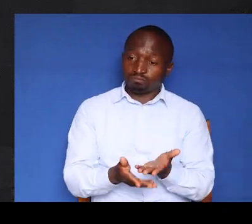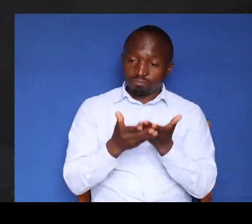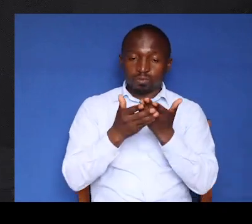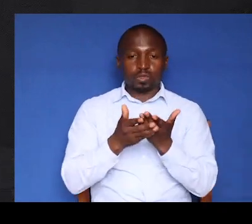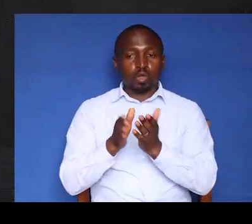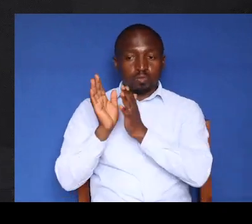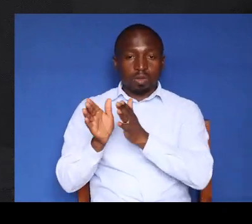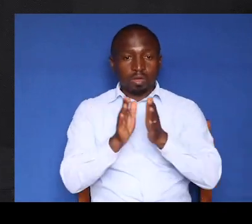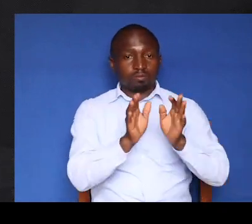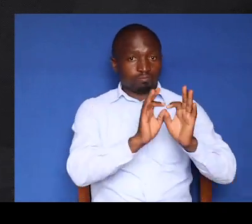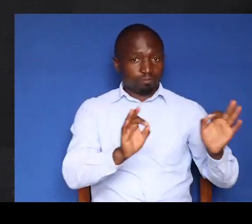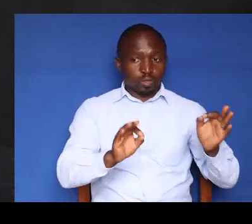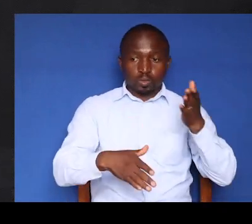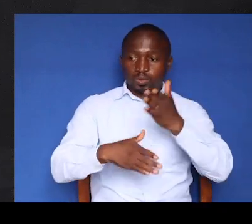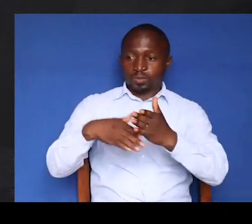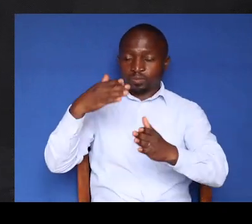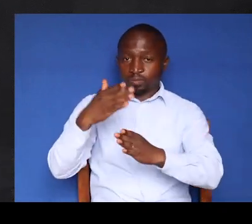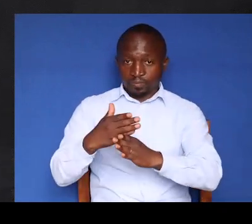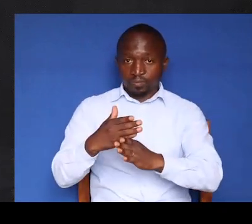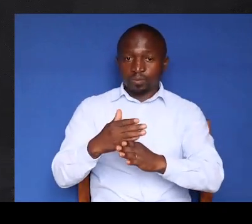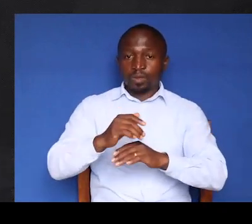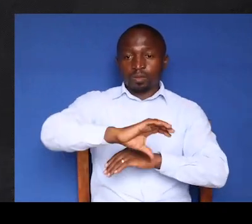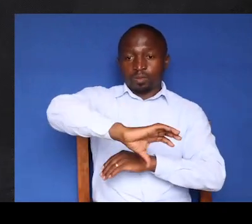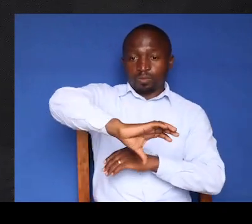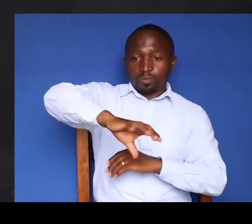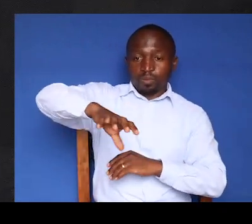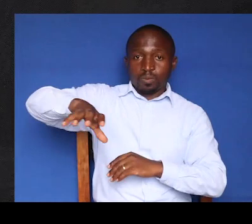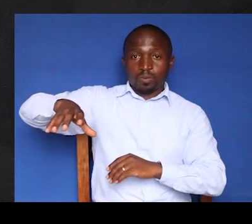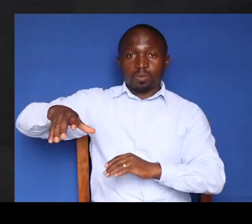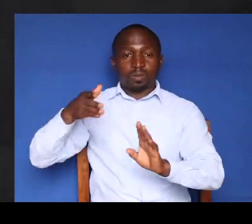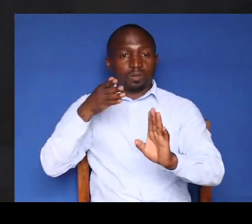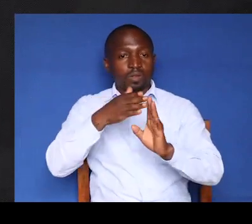planning of dams construction for irrigation purpose.